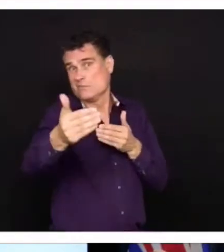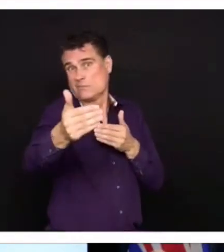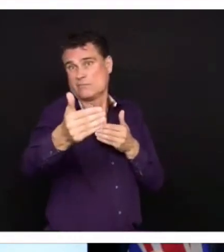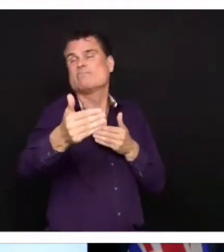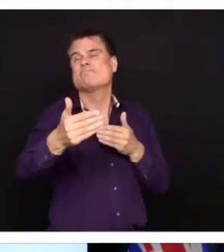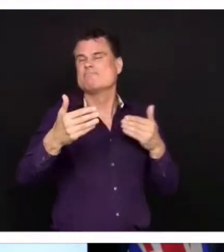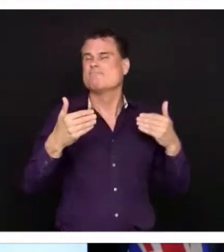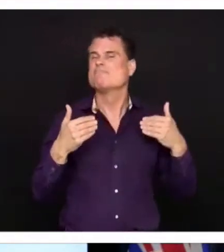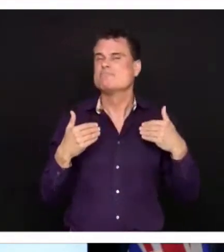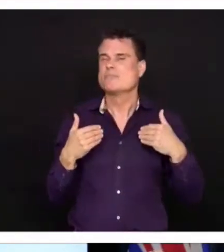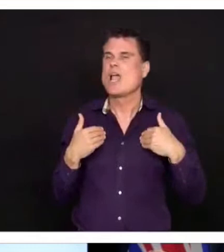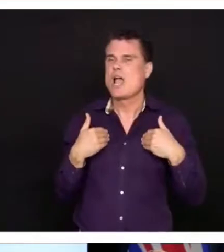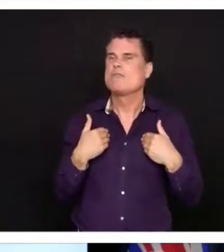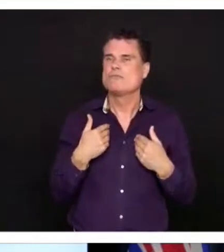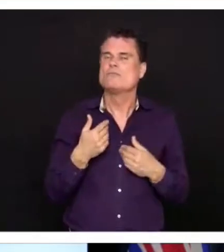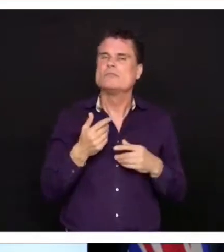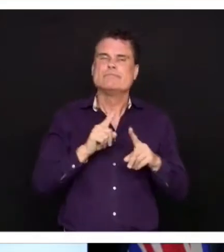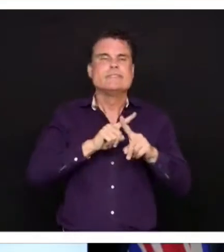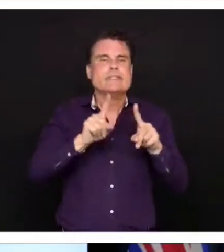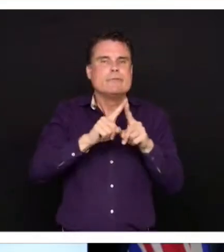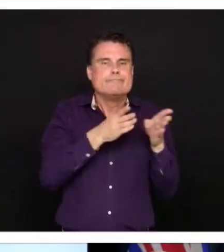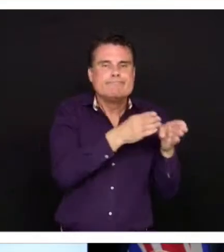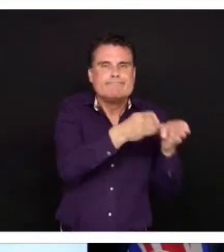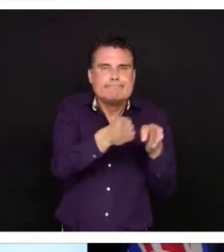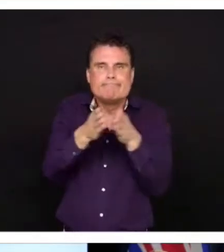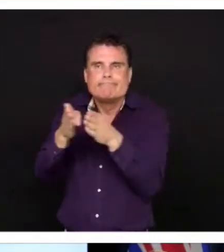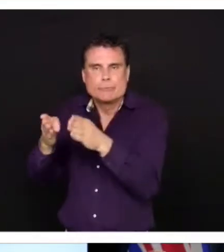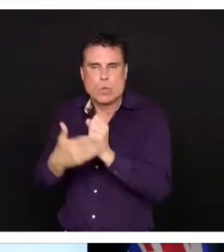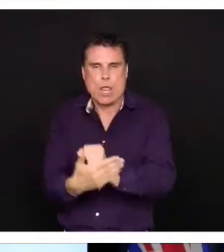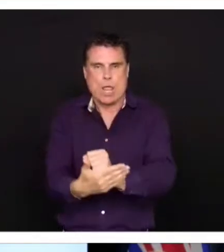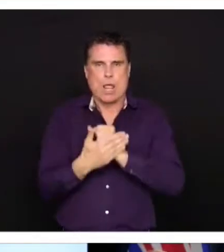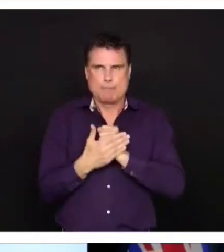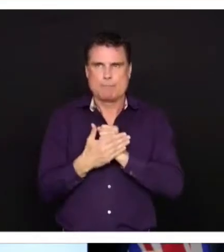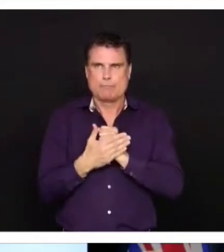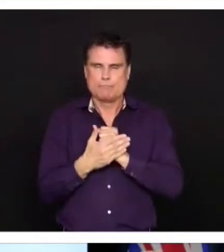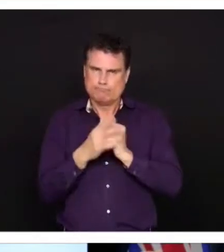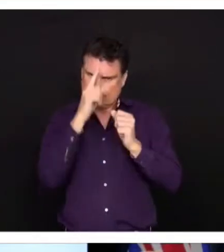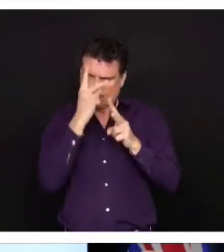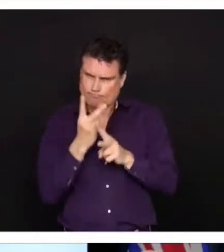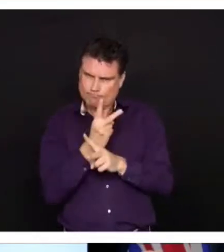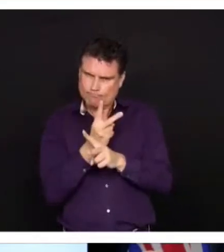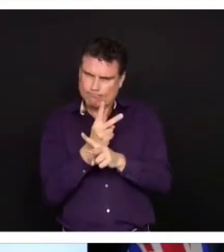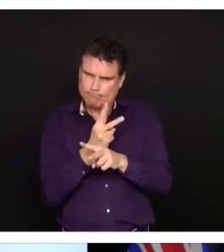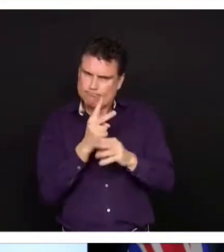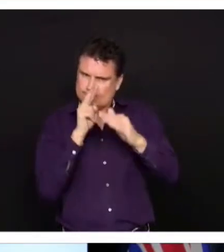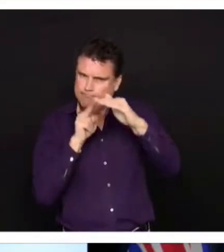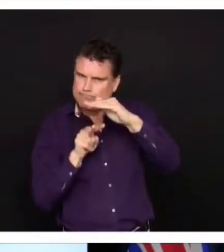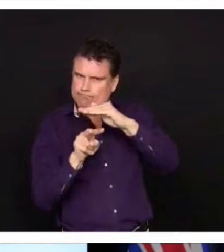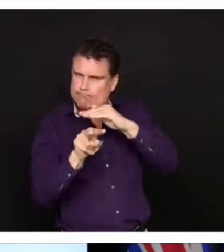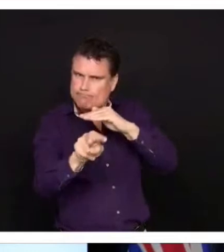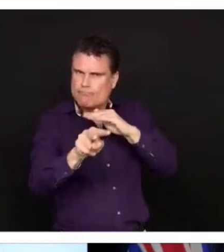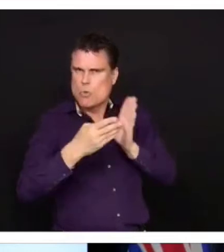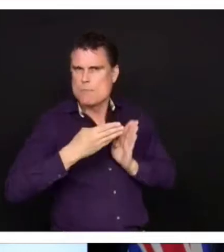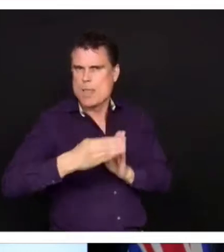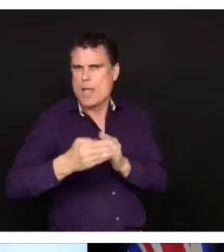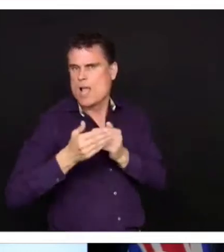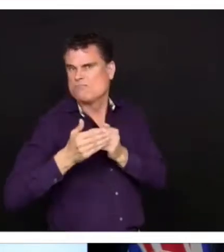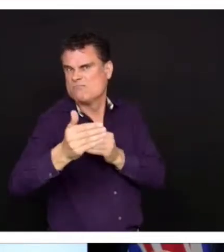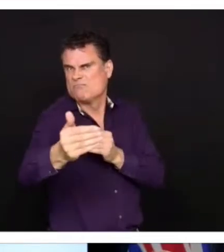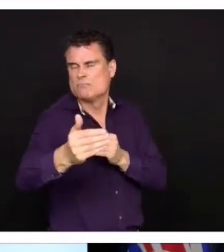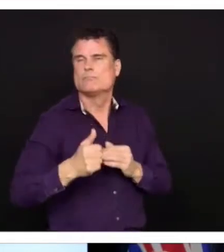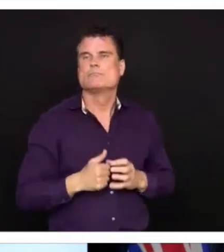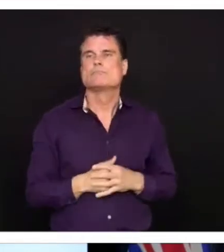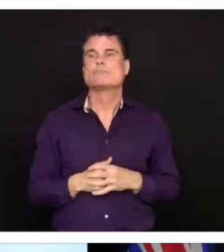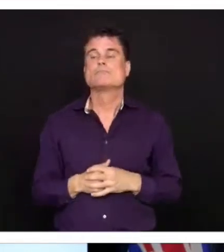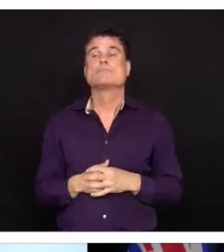have epidemiologists across BC who have been working on this, and again, I thank them. There are several different types of models. One is a